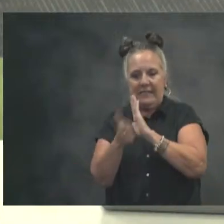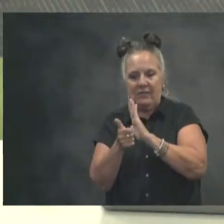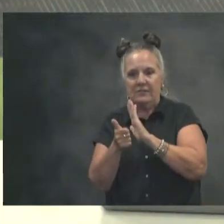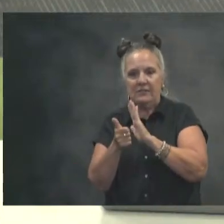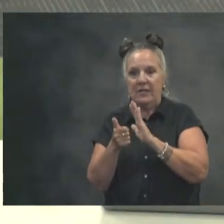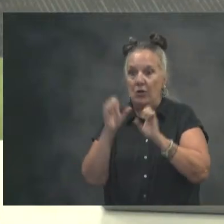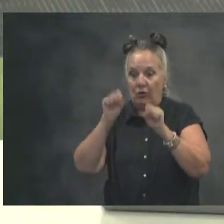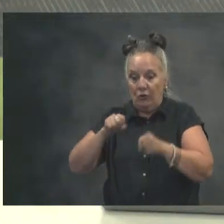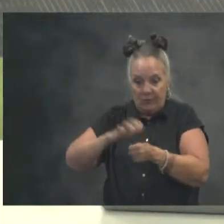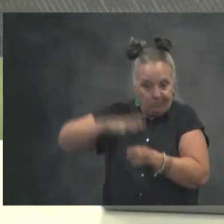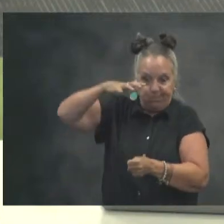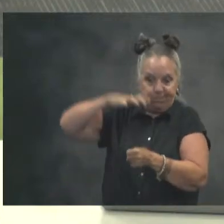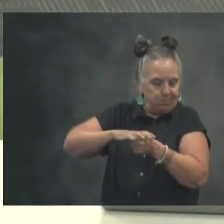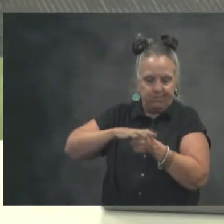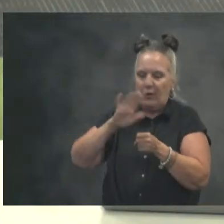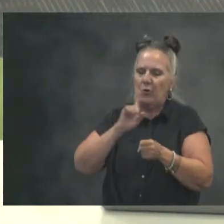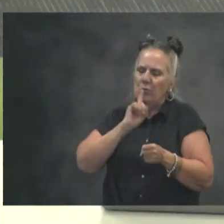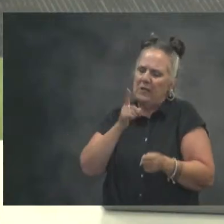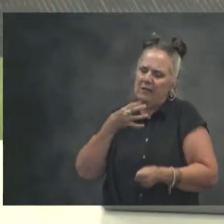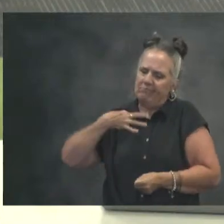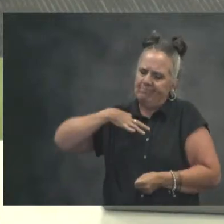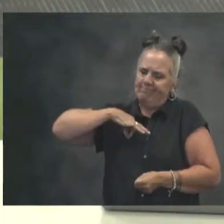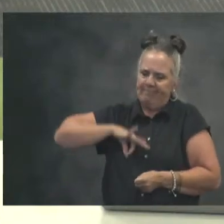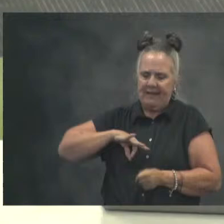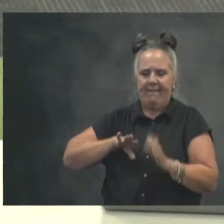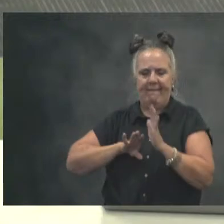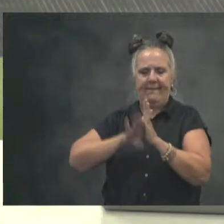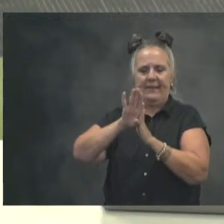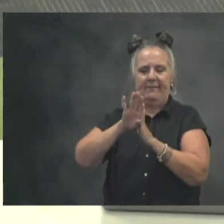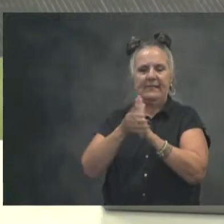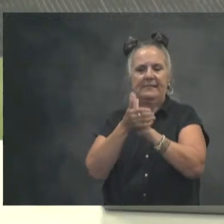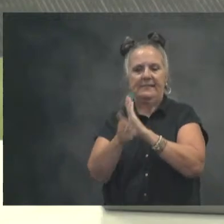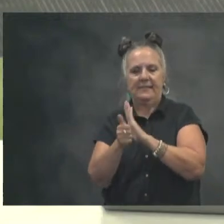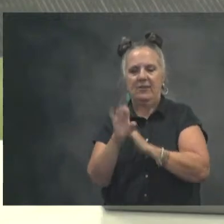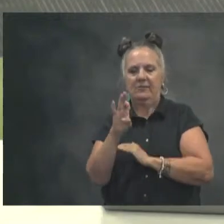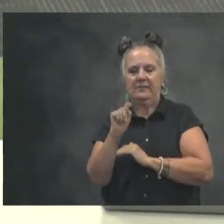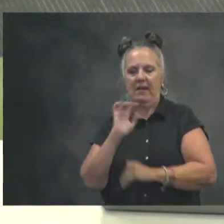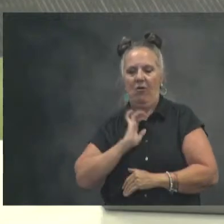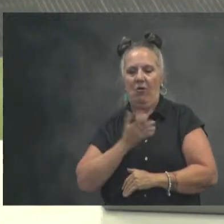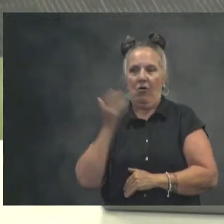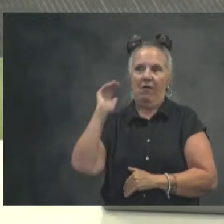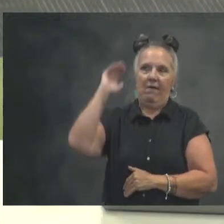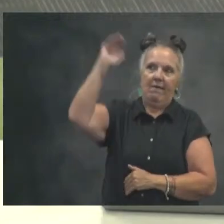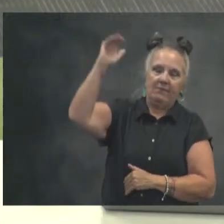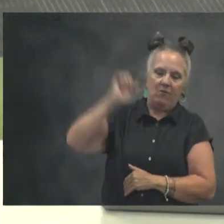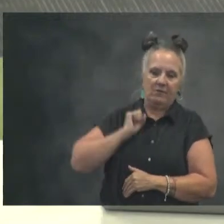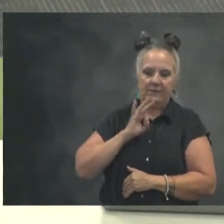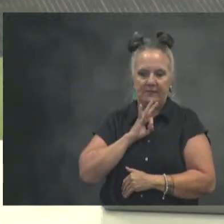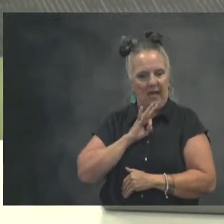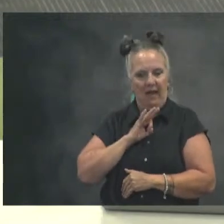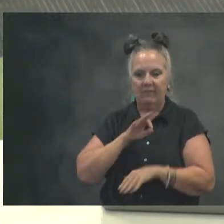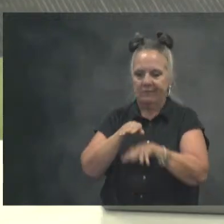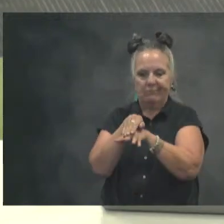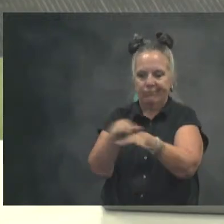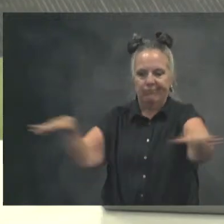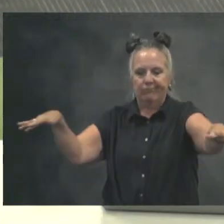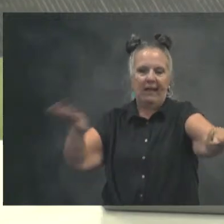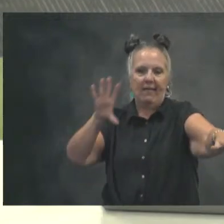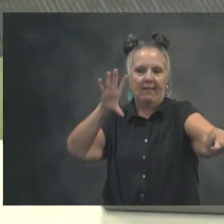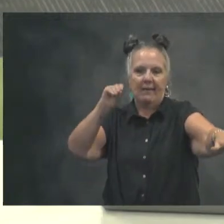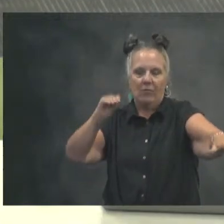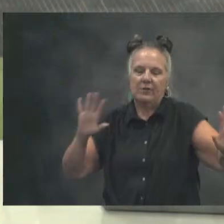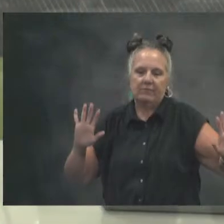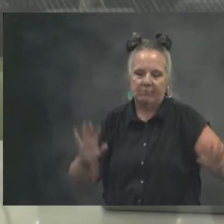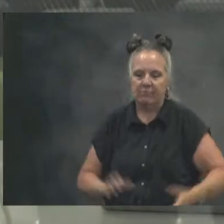an outburst. It's really benefiting in developing the skill set of our adult staff across the board. Thank you.